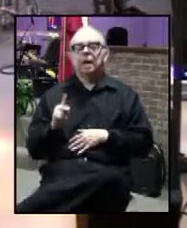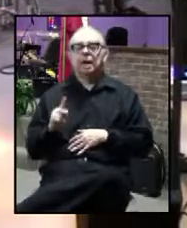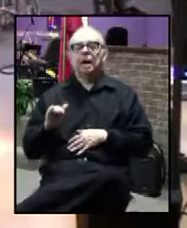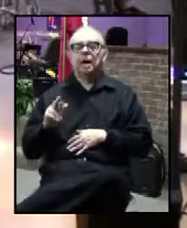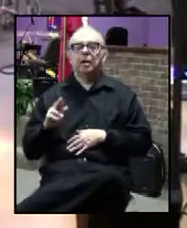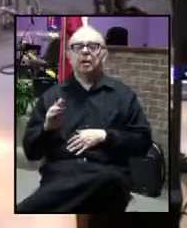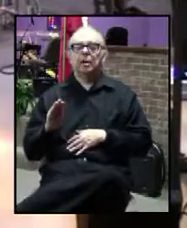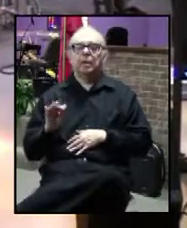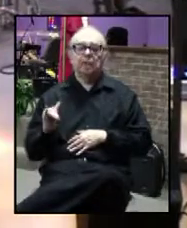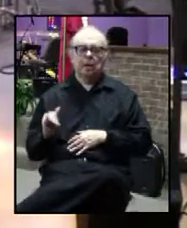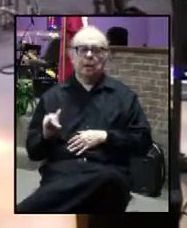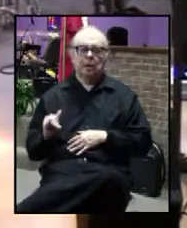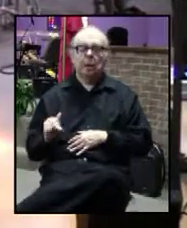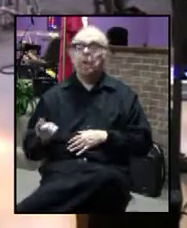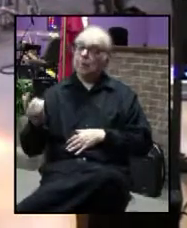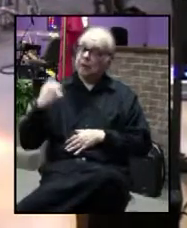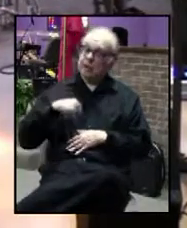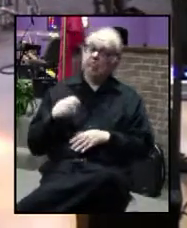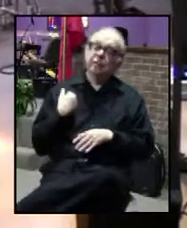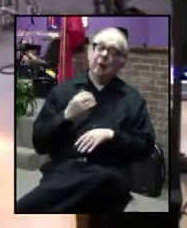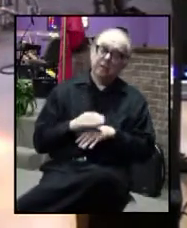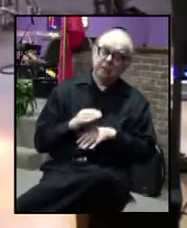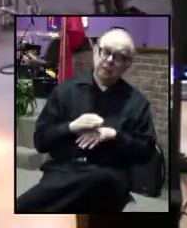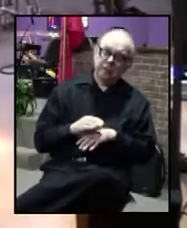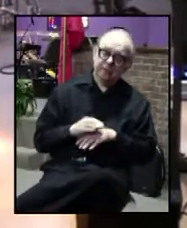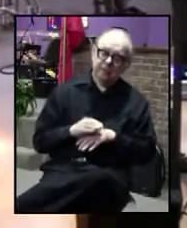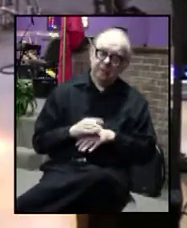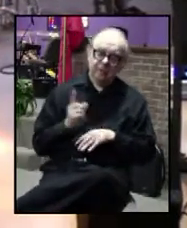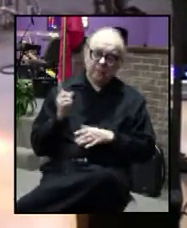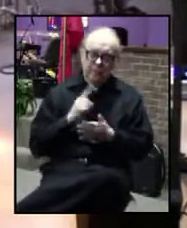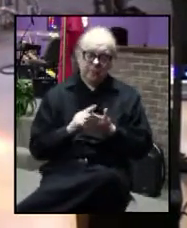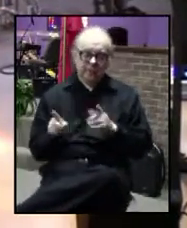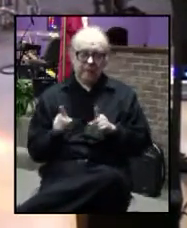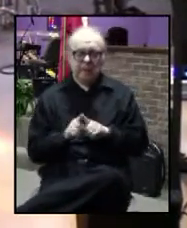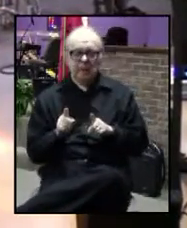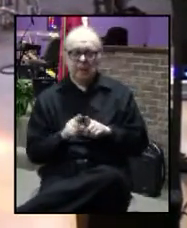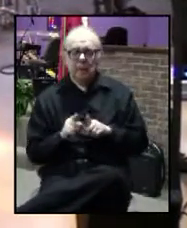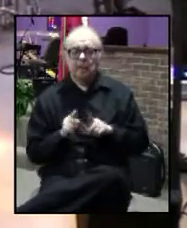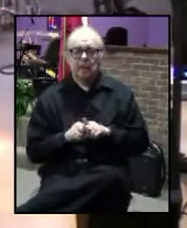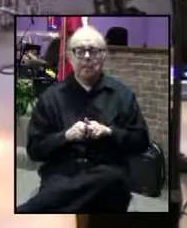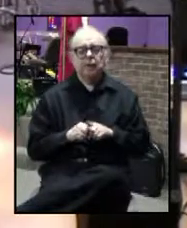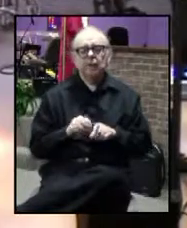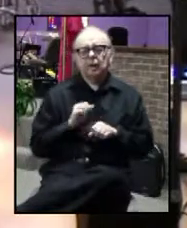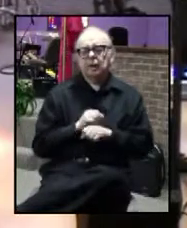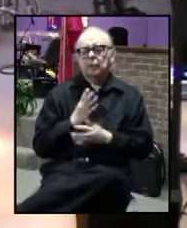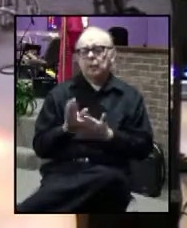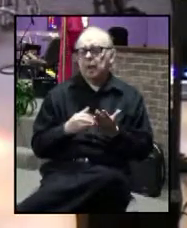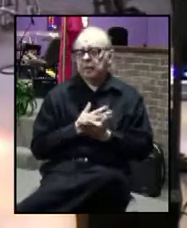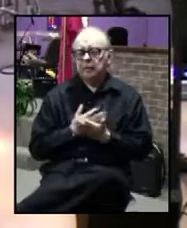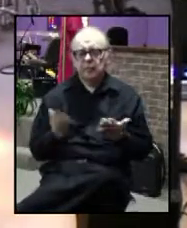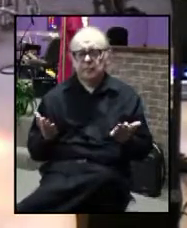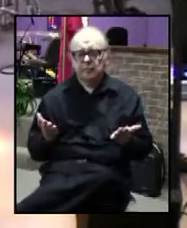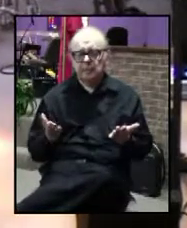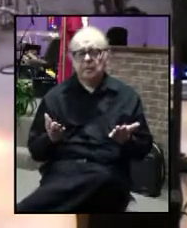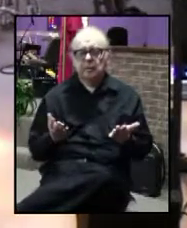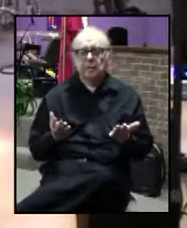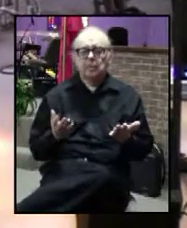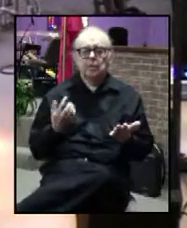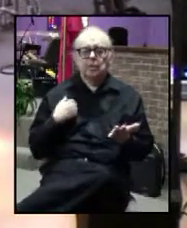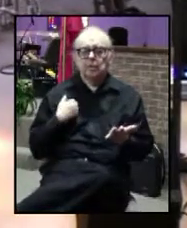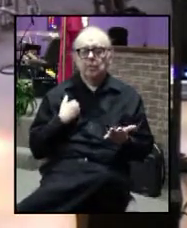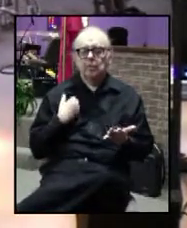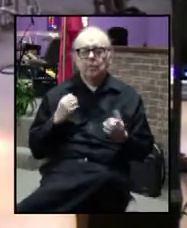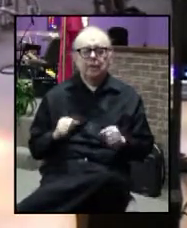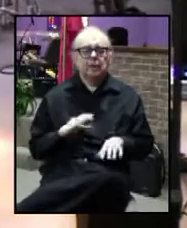group are coming from Santa Fe. They're coming here for a week, and we're trying to iron it out as we begin to say, okay, what can we